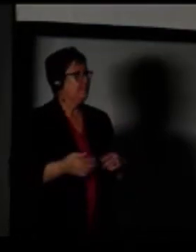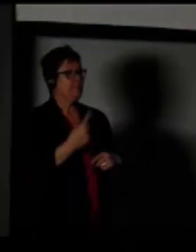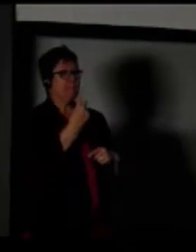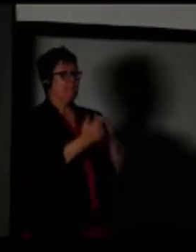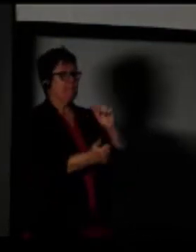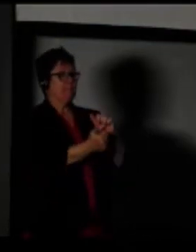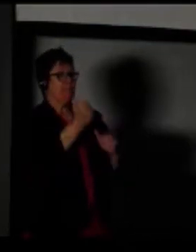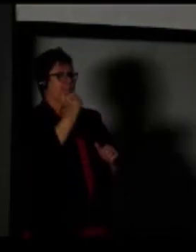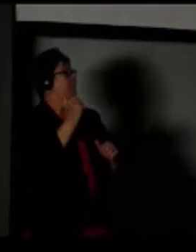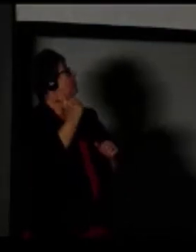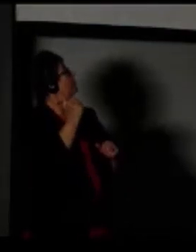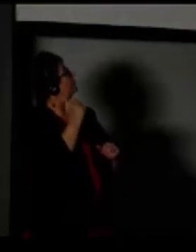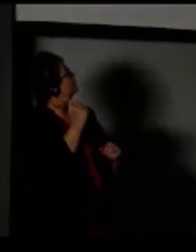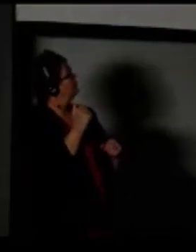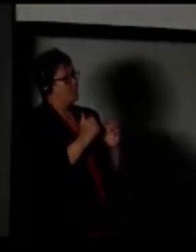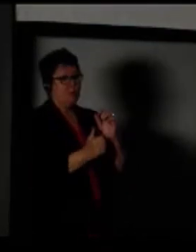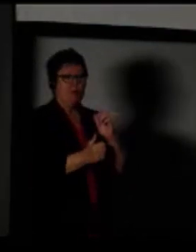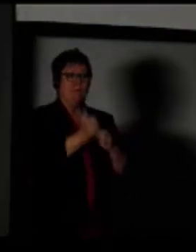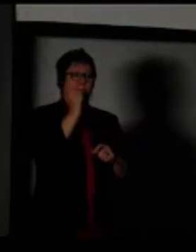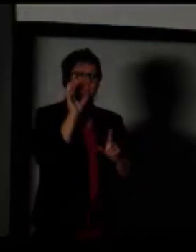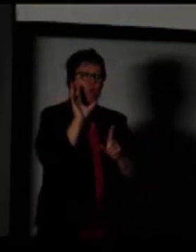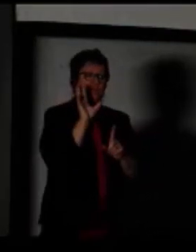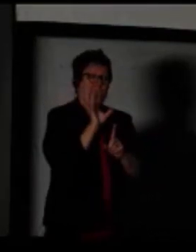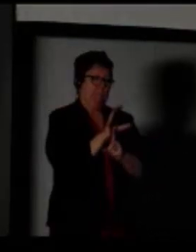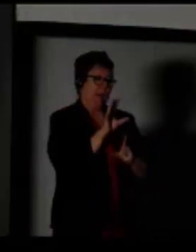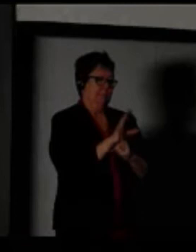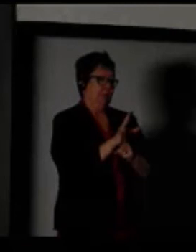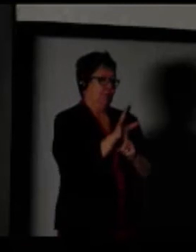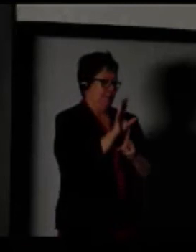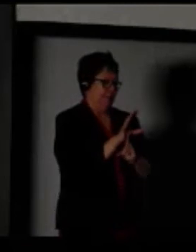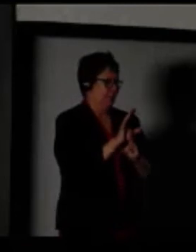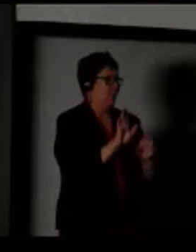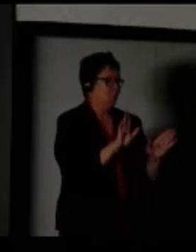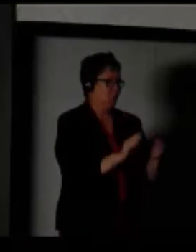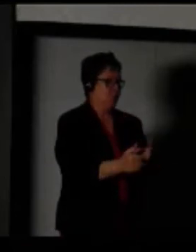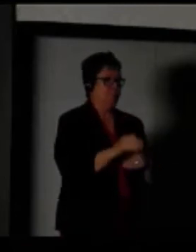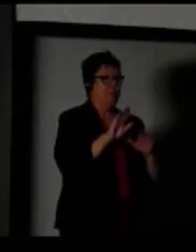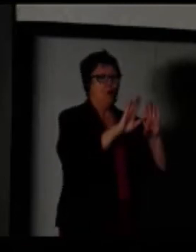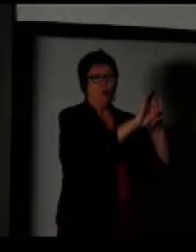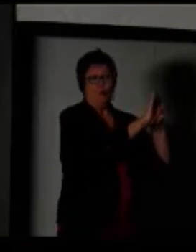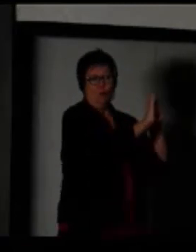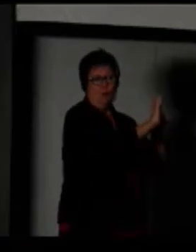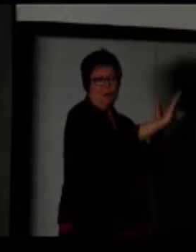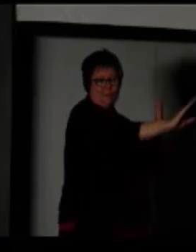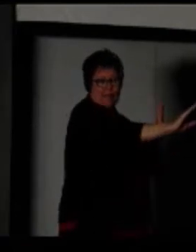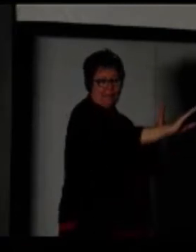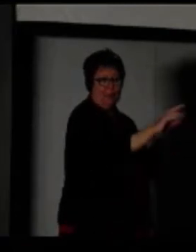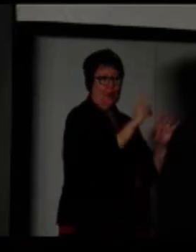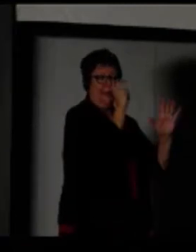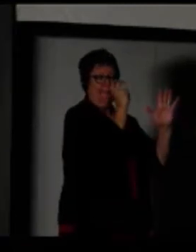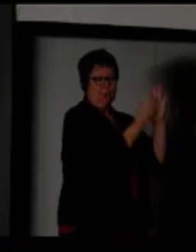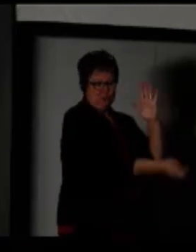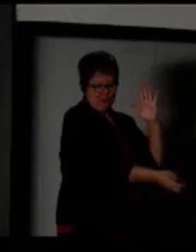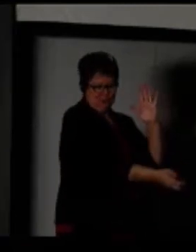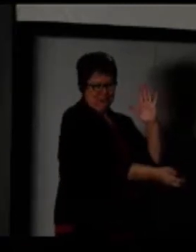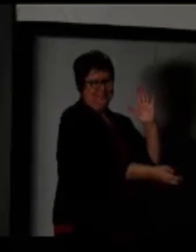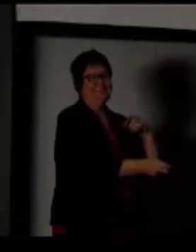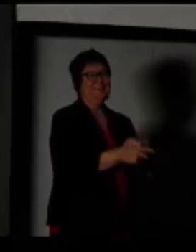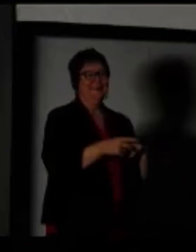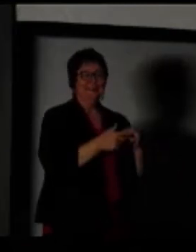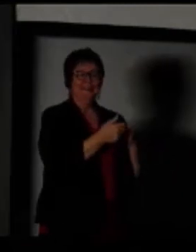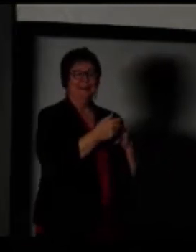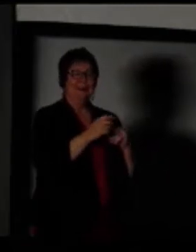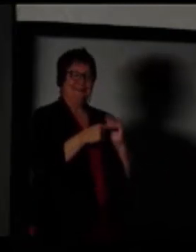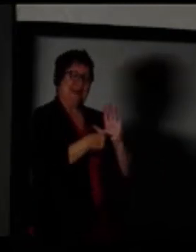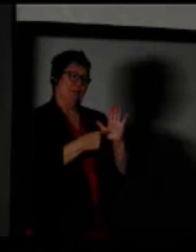rooms inside the museum is the wallpaper immersion room, which showcases several hundred examples of our wallpapers,